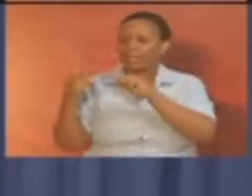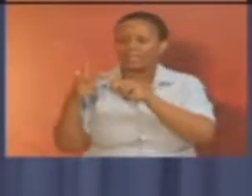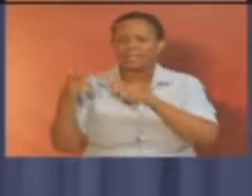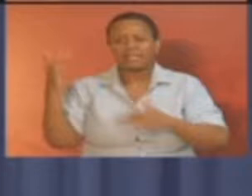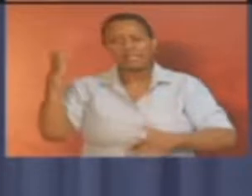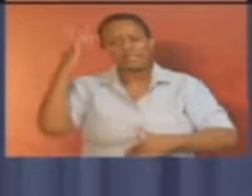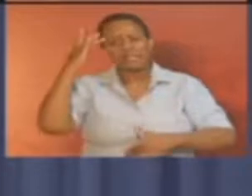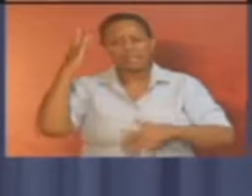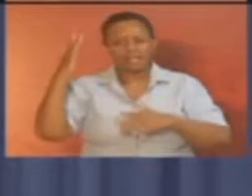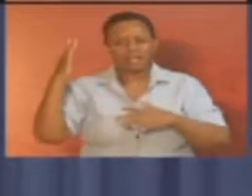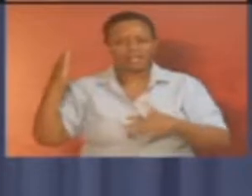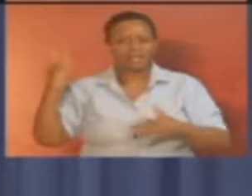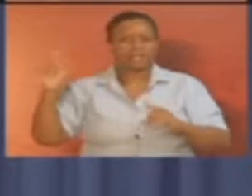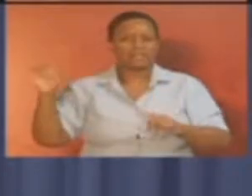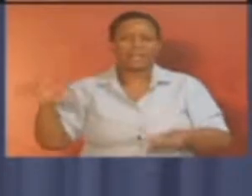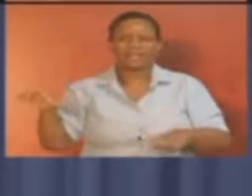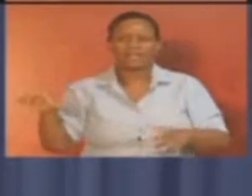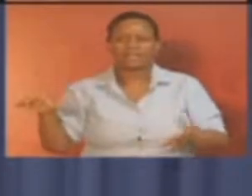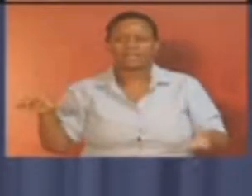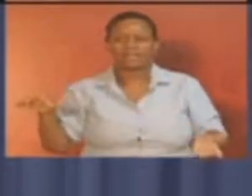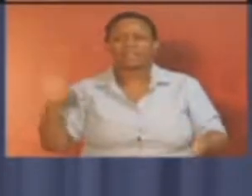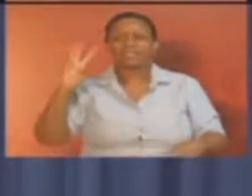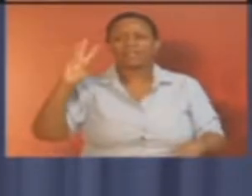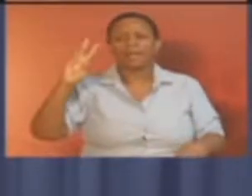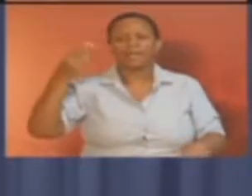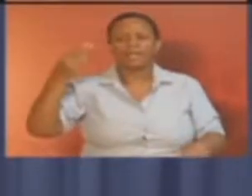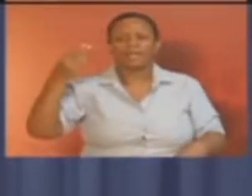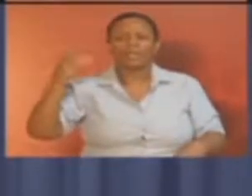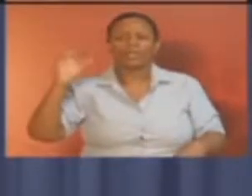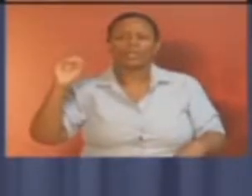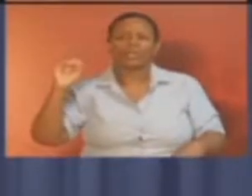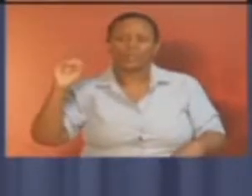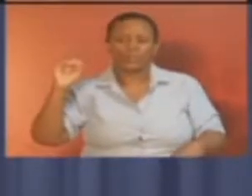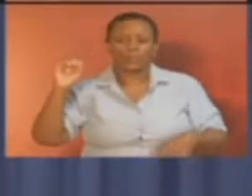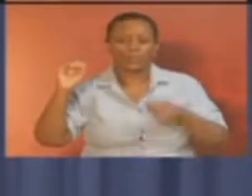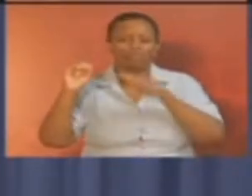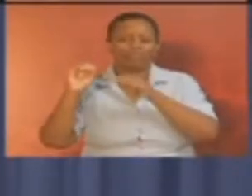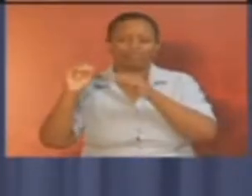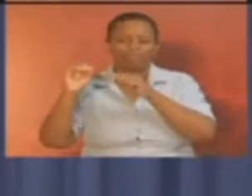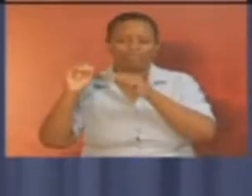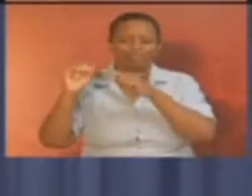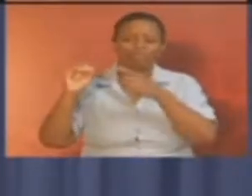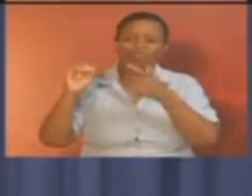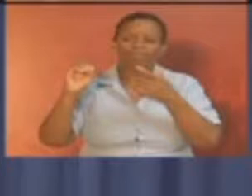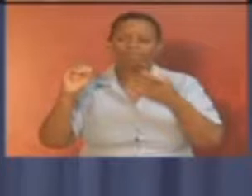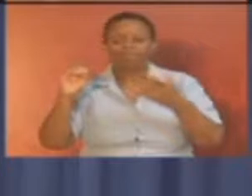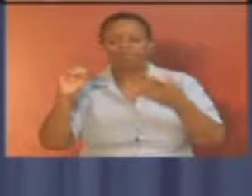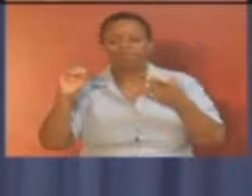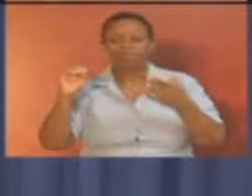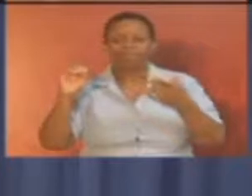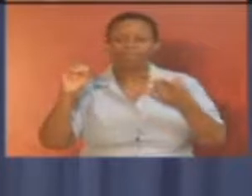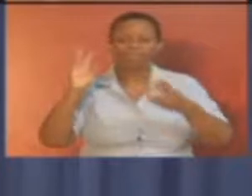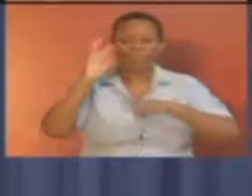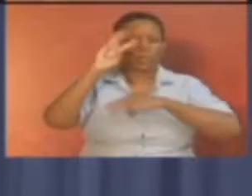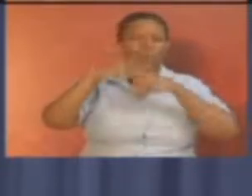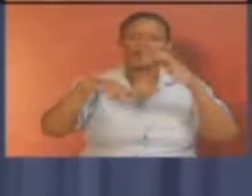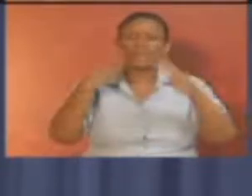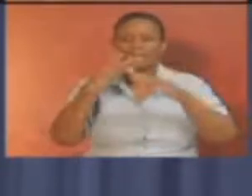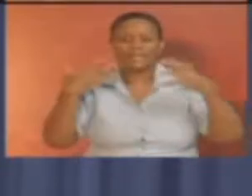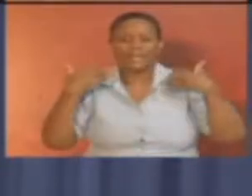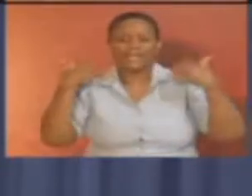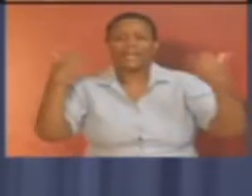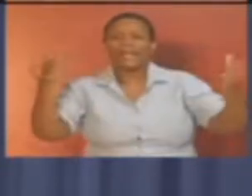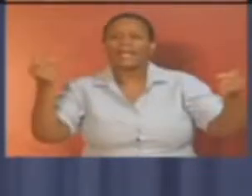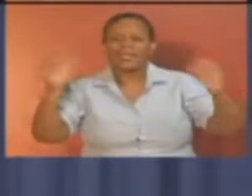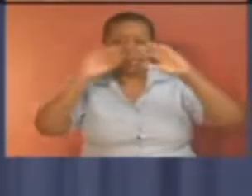means WHO takes phase 2 and phase 3 trial data, which is on huge numbers of people,